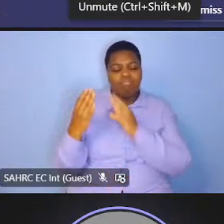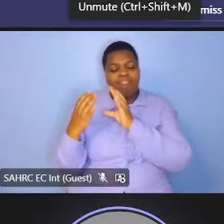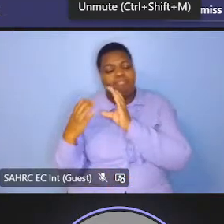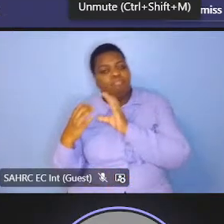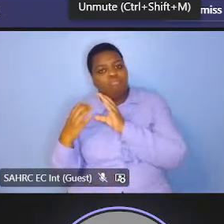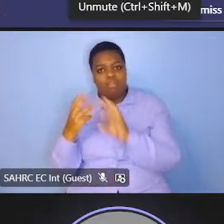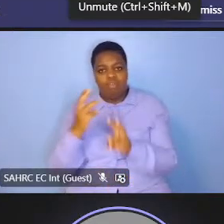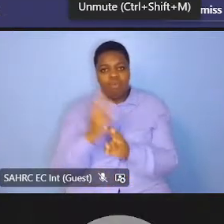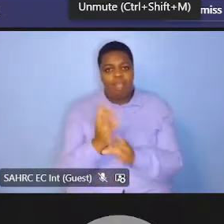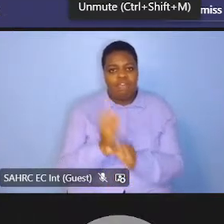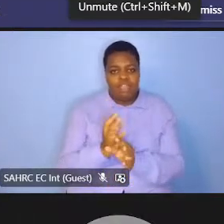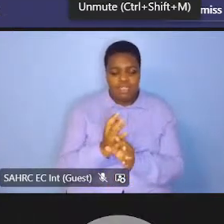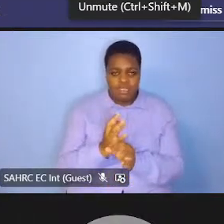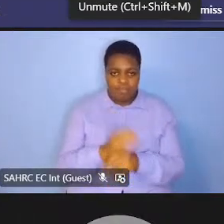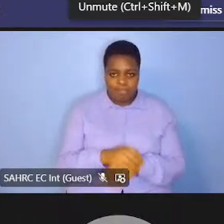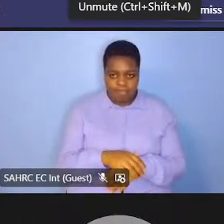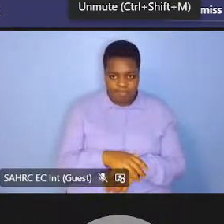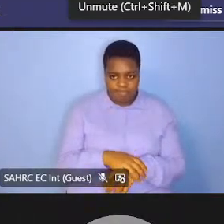the parents.